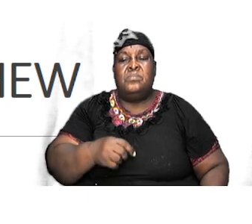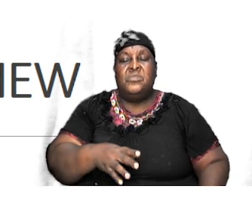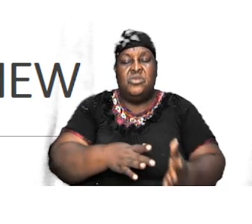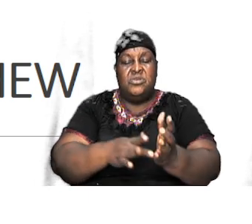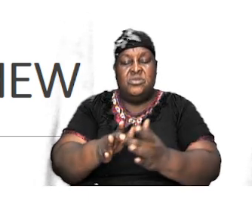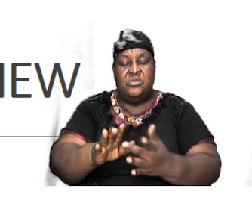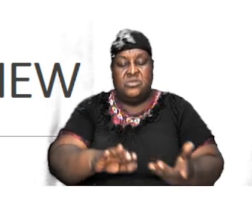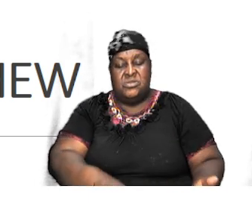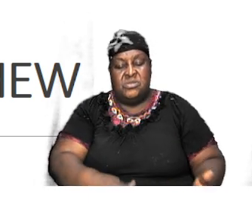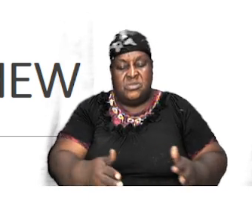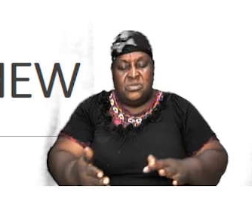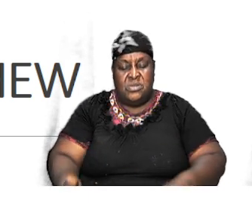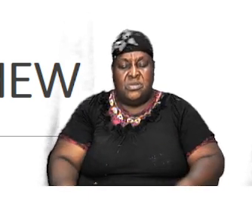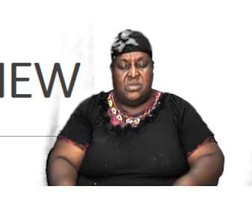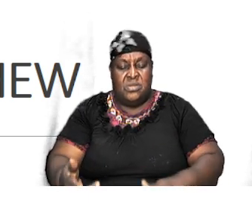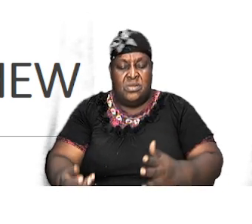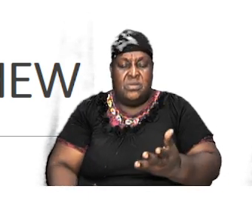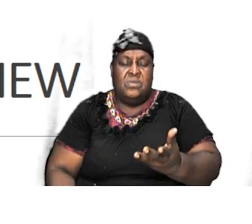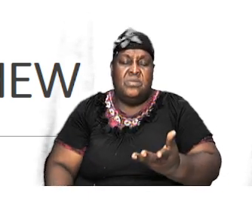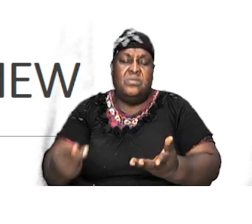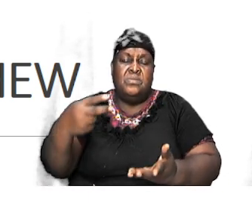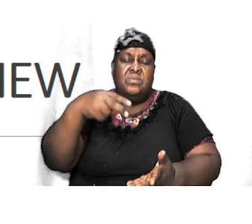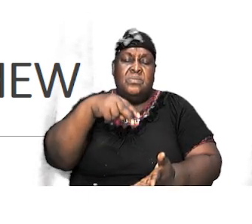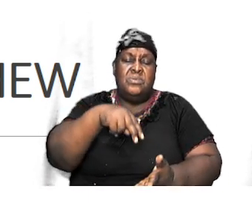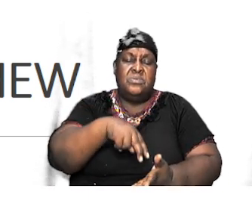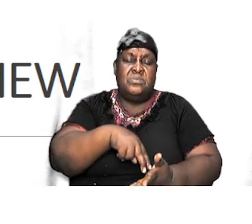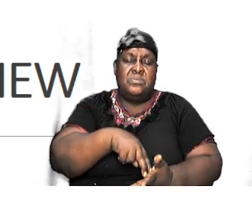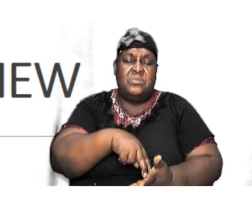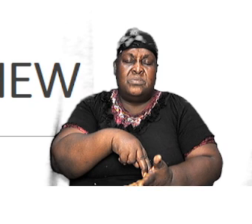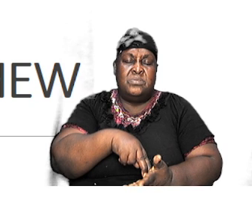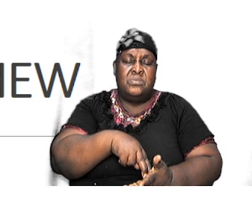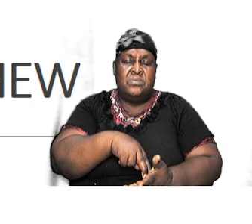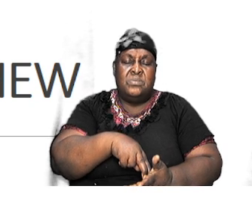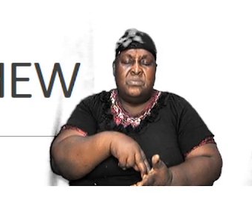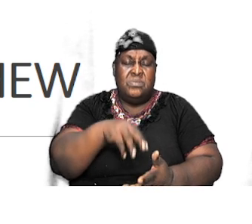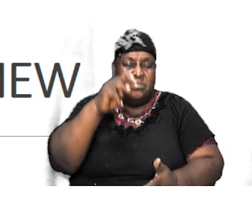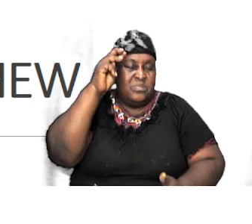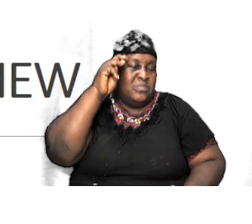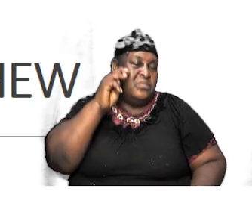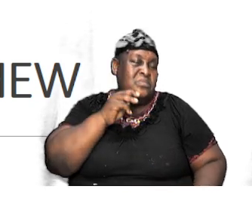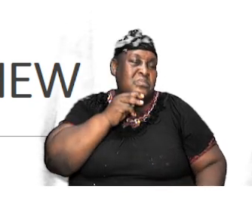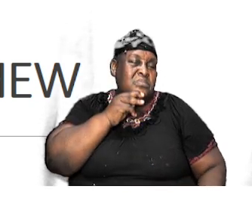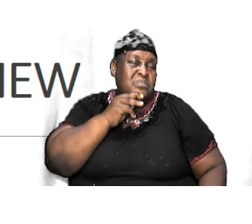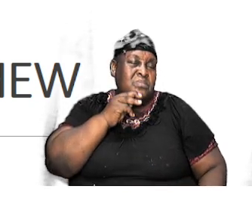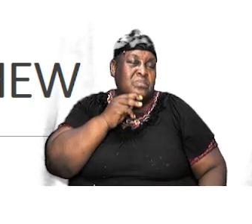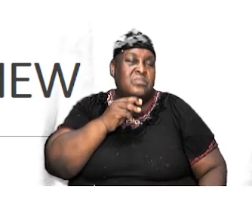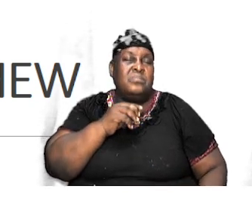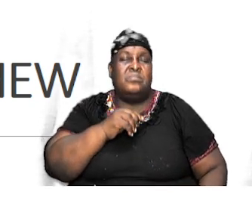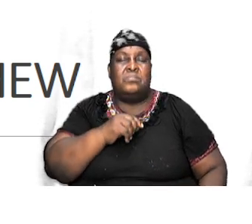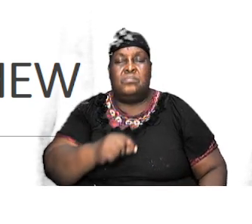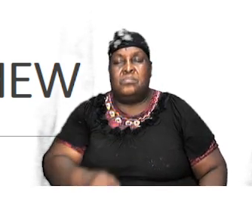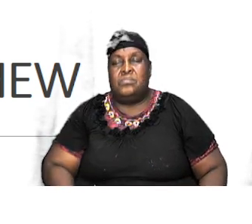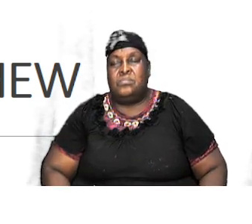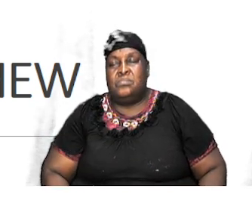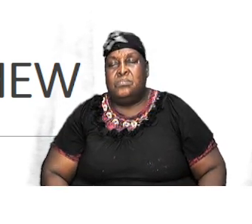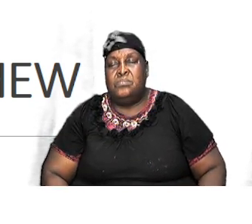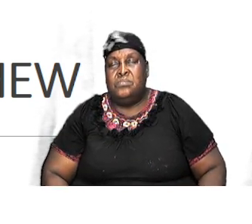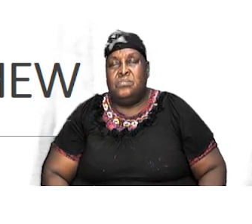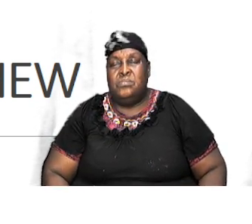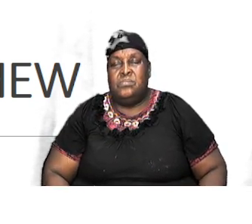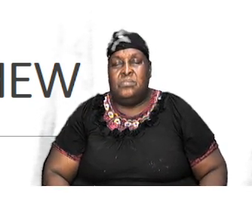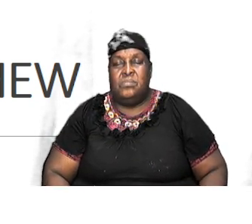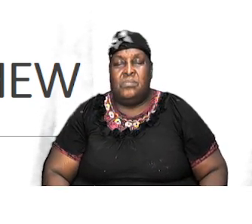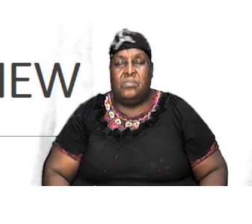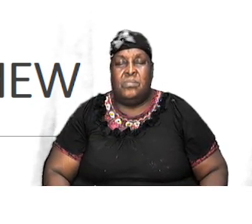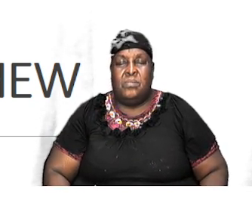and resurrection, you can find that from Matthew 26, 1 down. So this is, as I